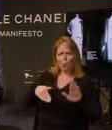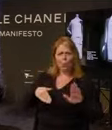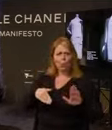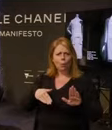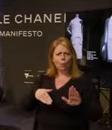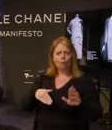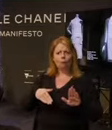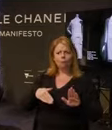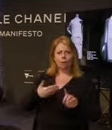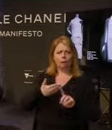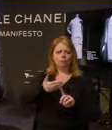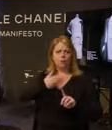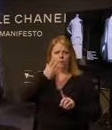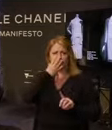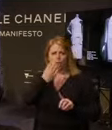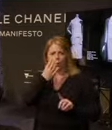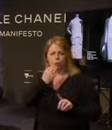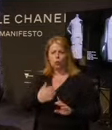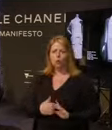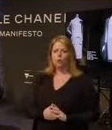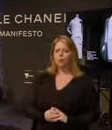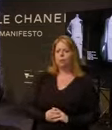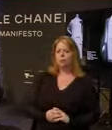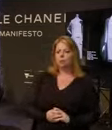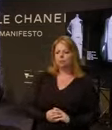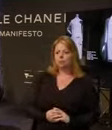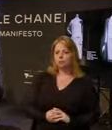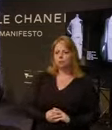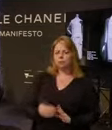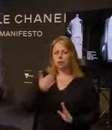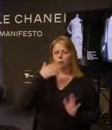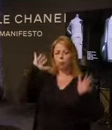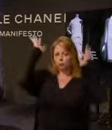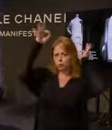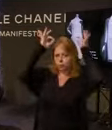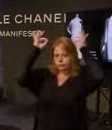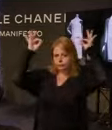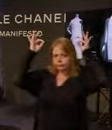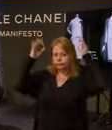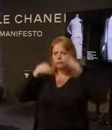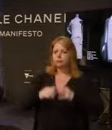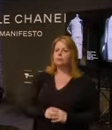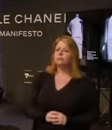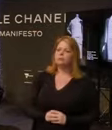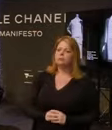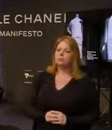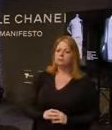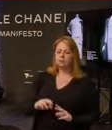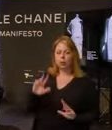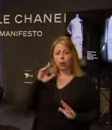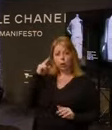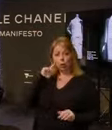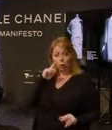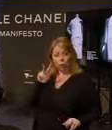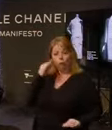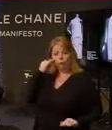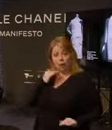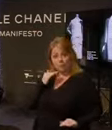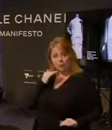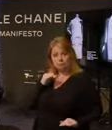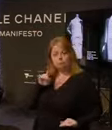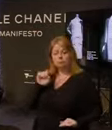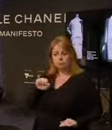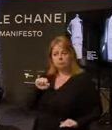previous image, you know, done up, beautiful headpiece, etc., looking very feminine. But Chanel often with